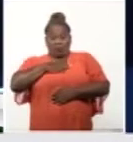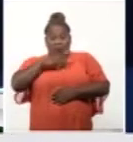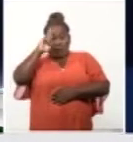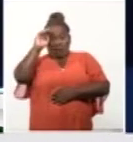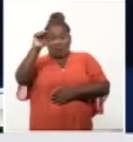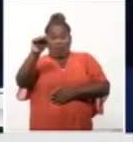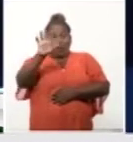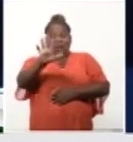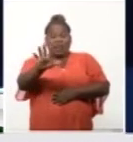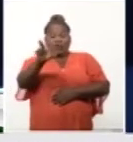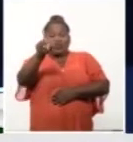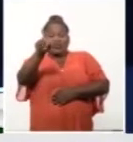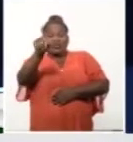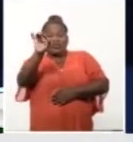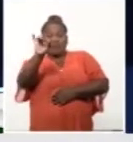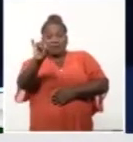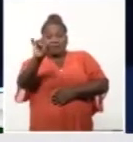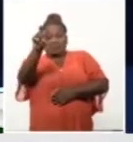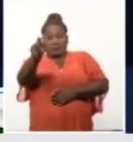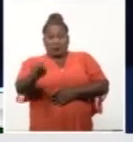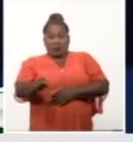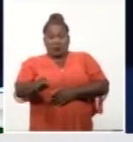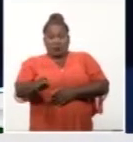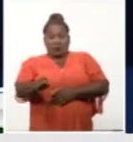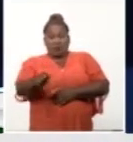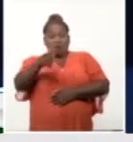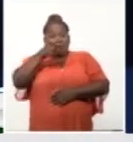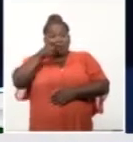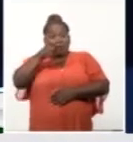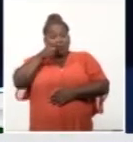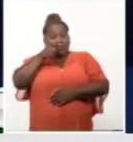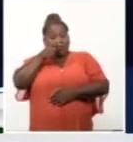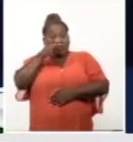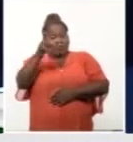Cuba, in our hospitals, 516 people are admitted,